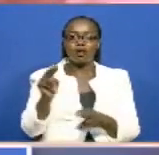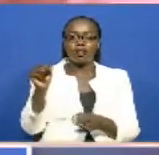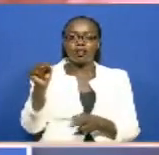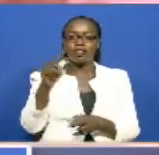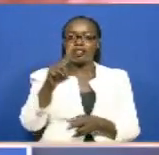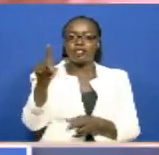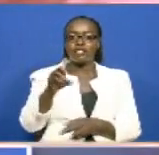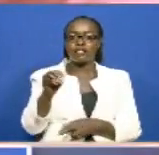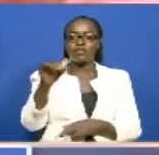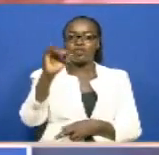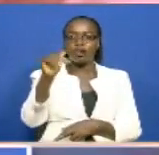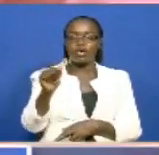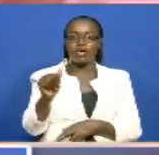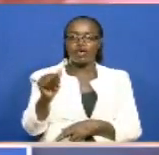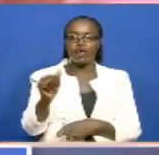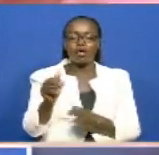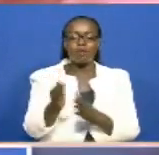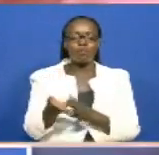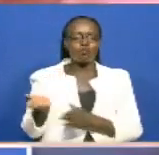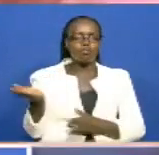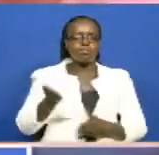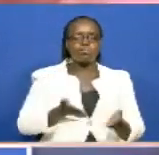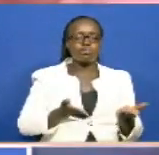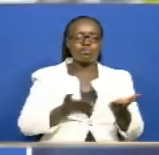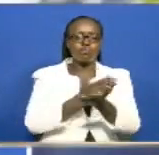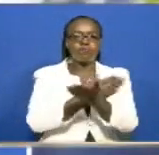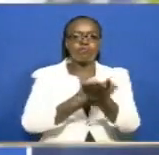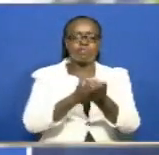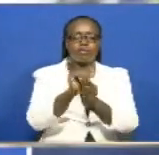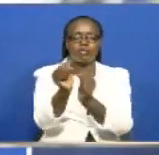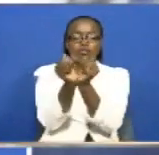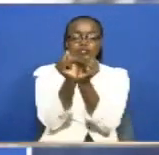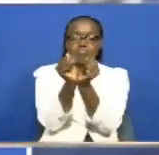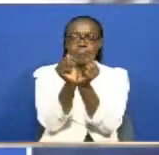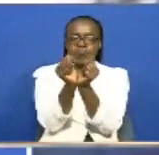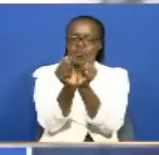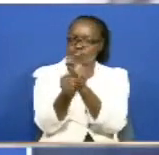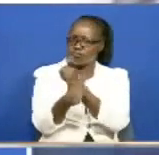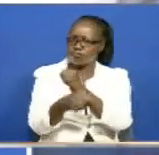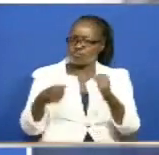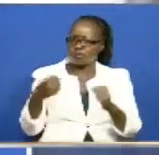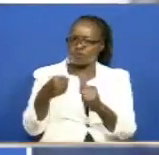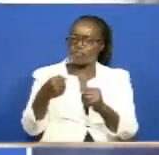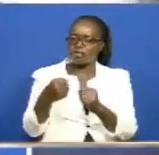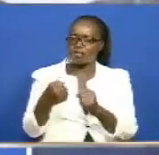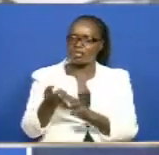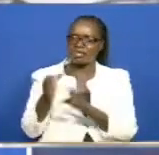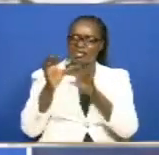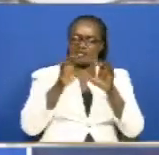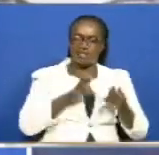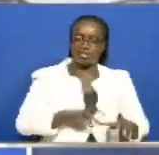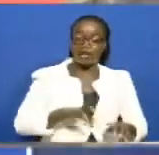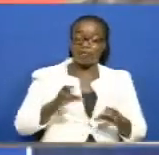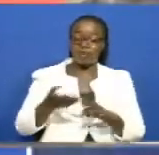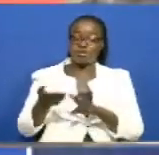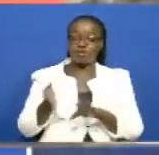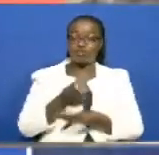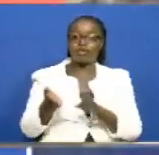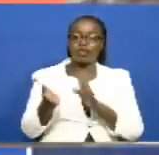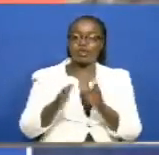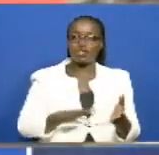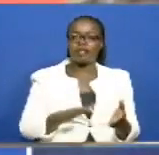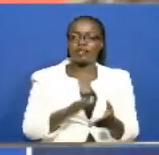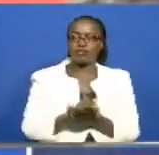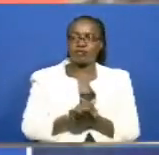with visible whip marks, his hands tied with a rope, an indication that he was tortured before meeting his death. A